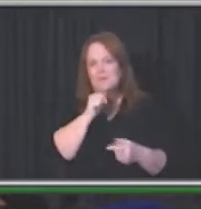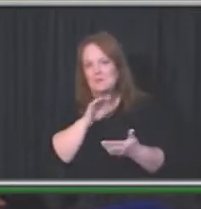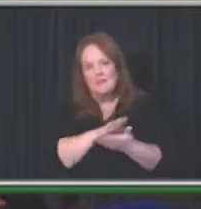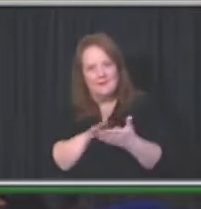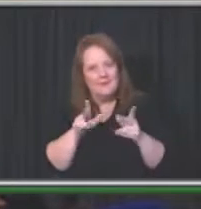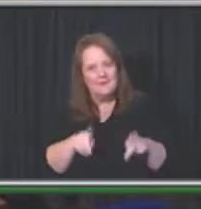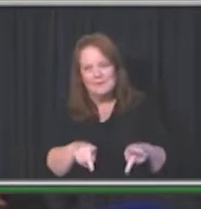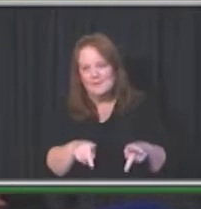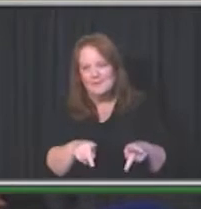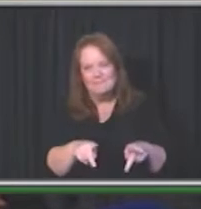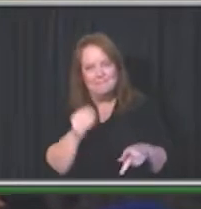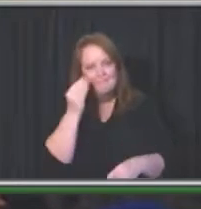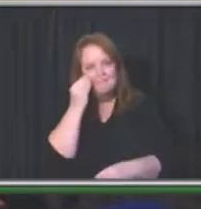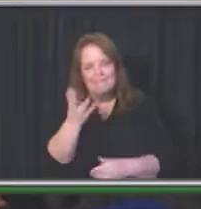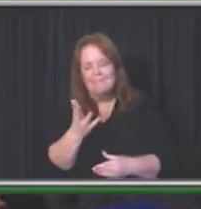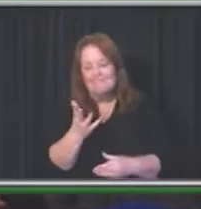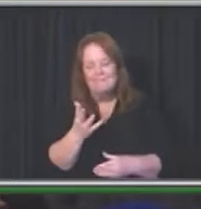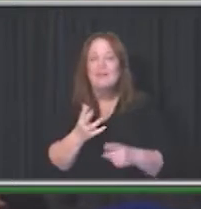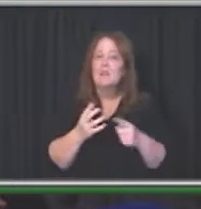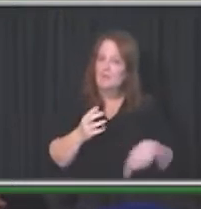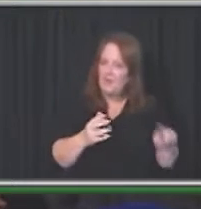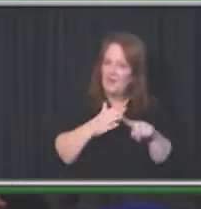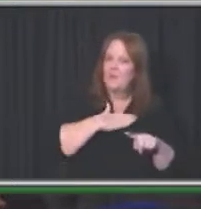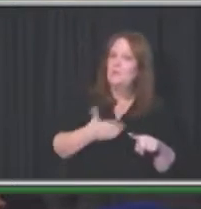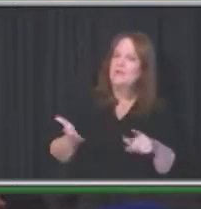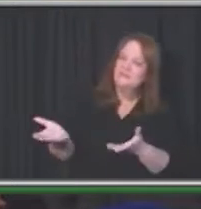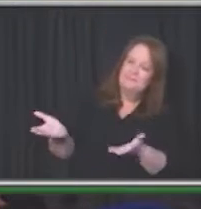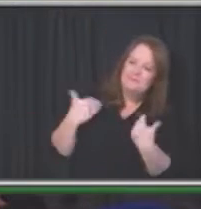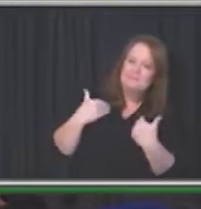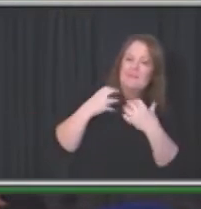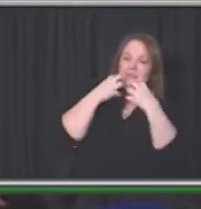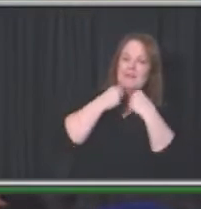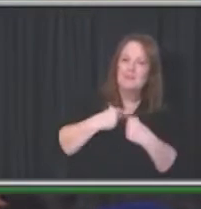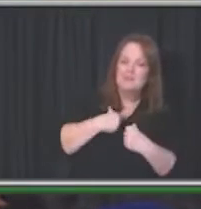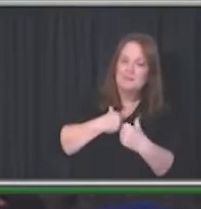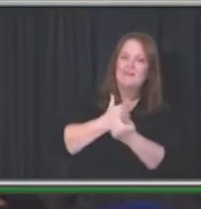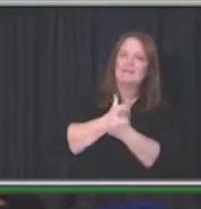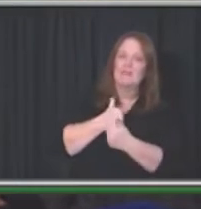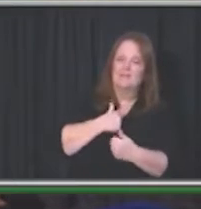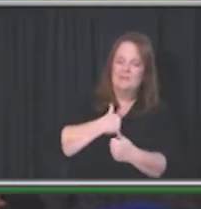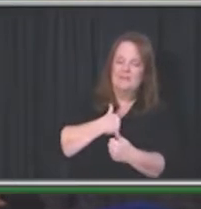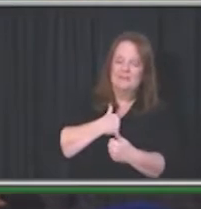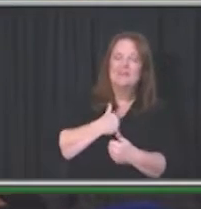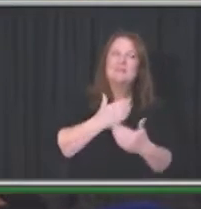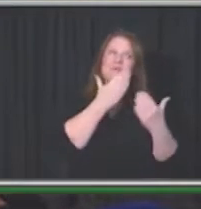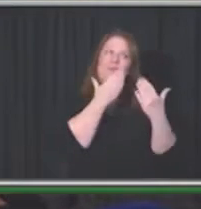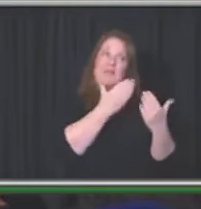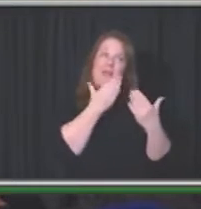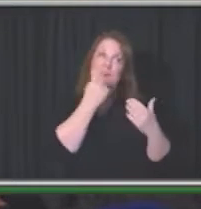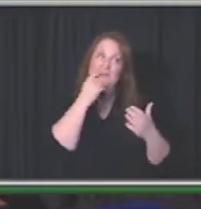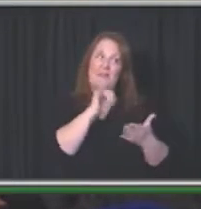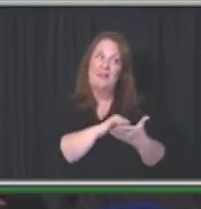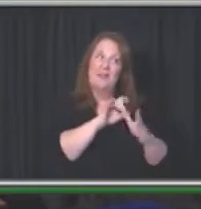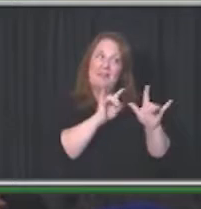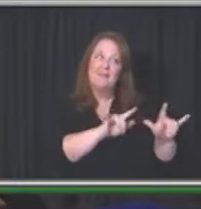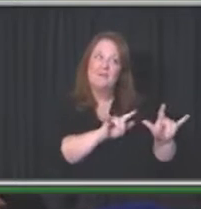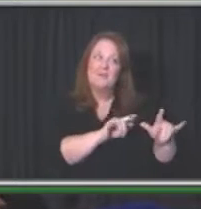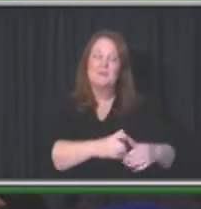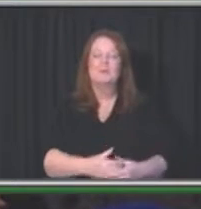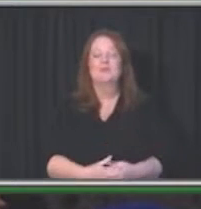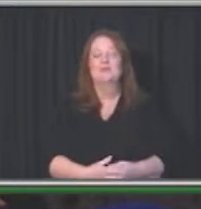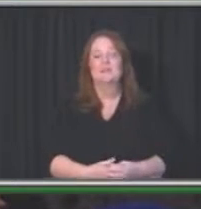then, but they were willing and they embraced me and they loved me, and I thank you guys for that, and I love you.